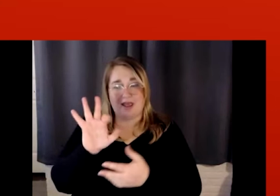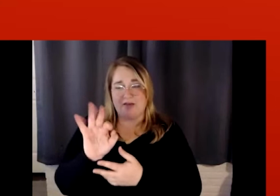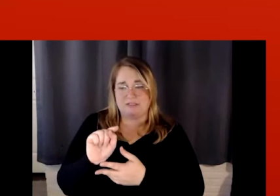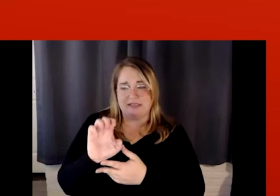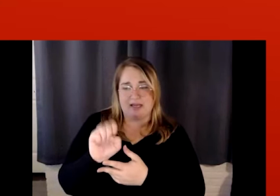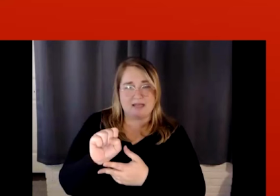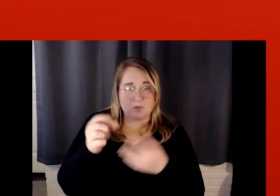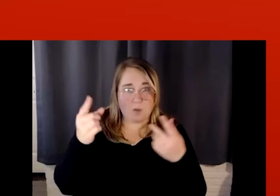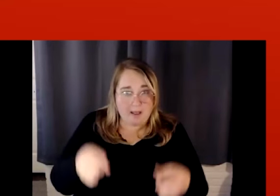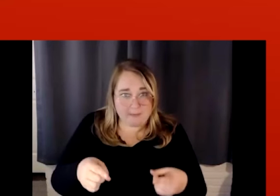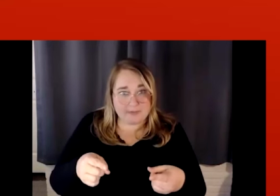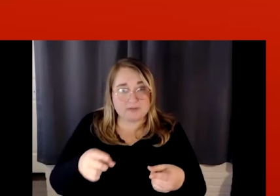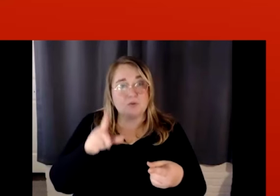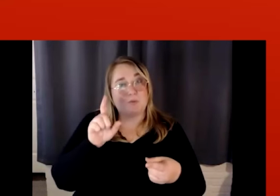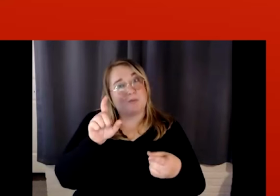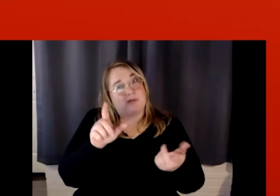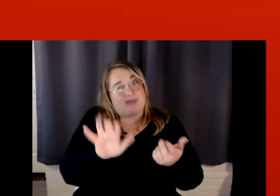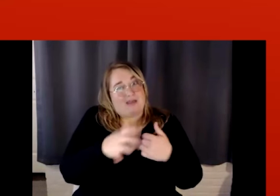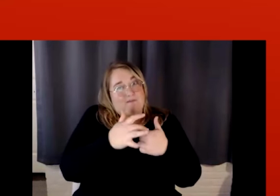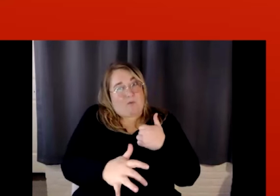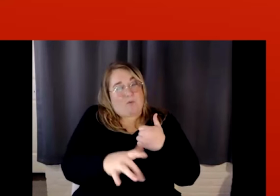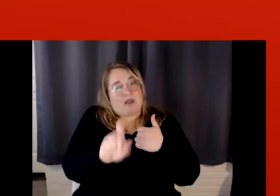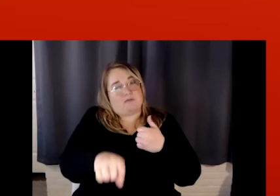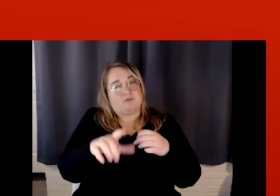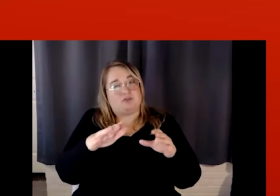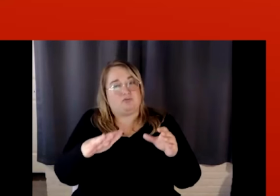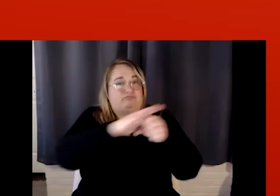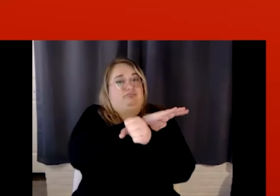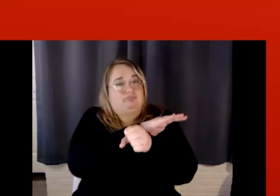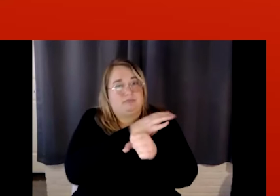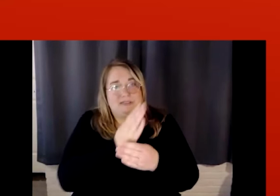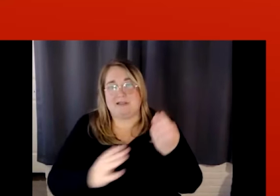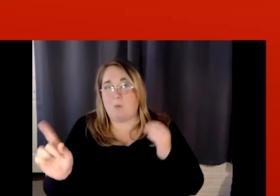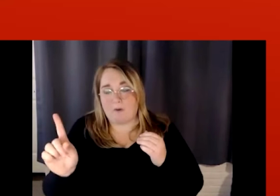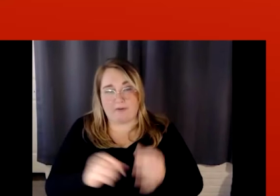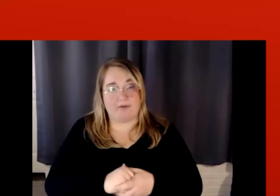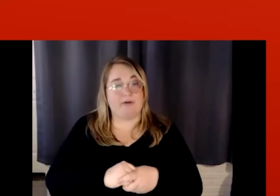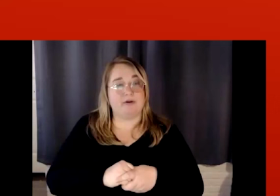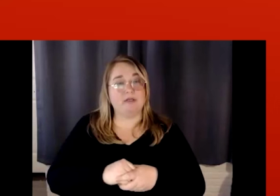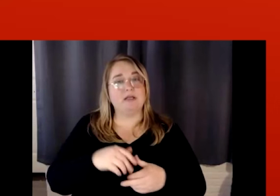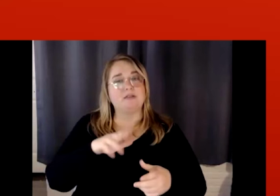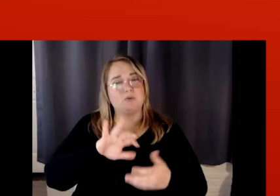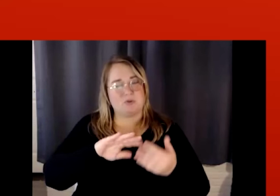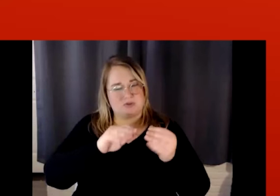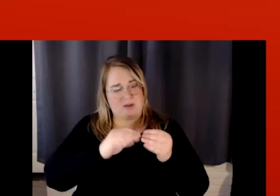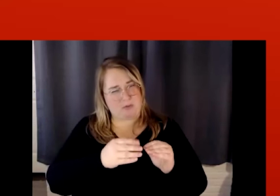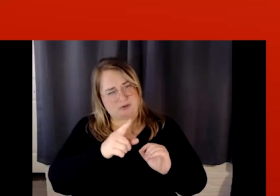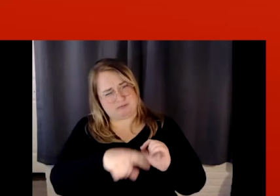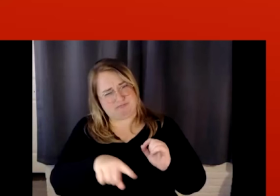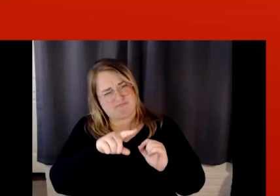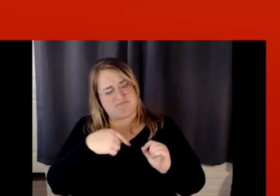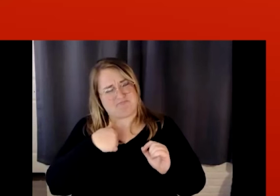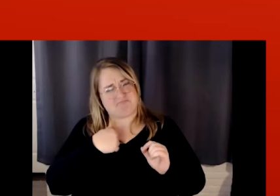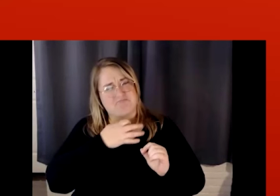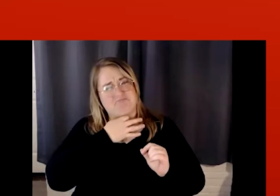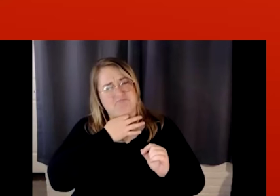right? So I was a little curious about these numbers. I'm looking at these, I'm thinking, well, man, that doesn't